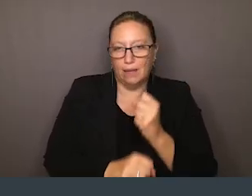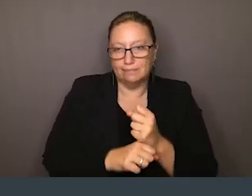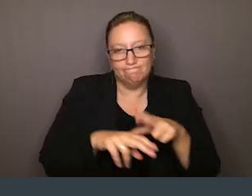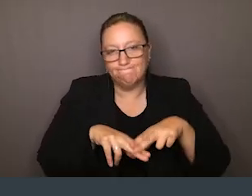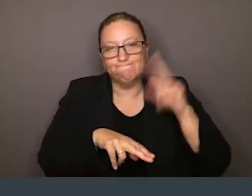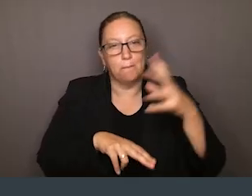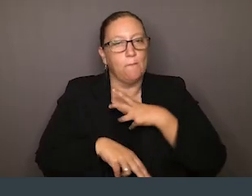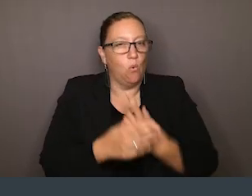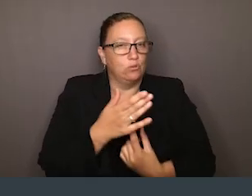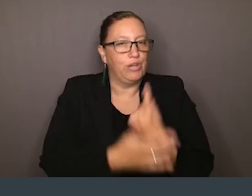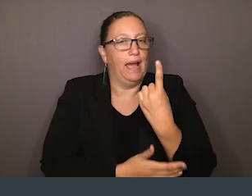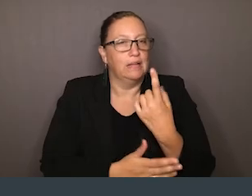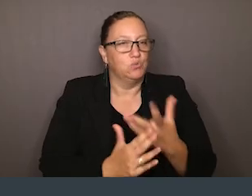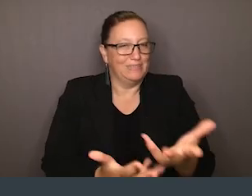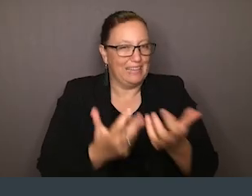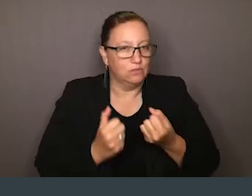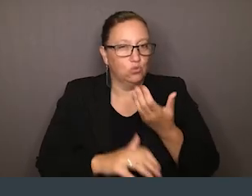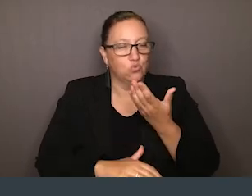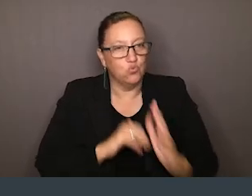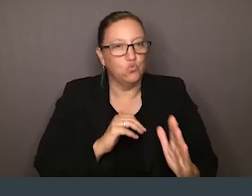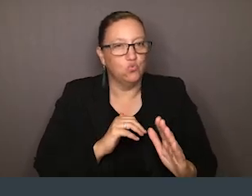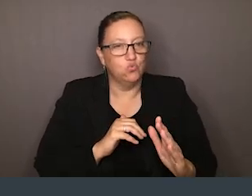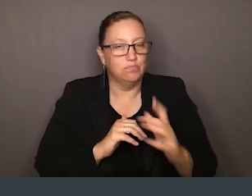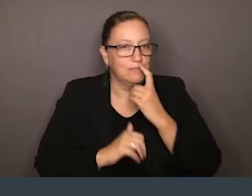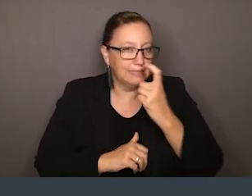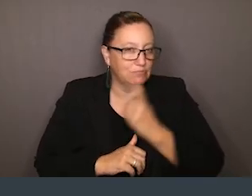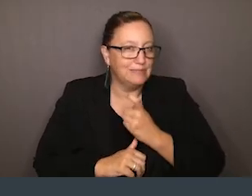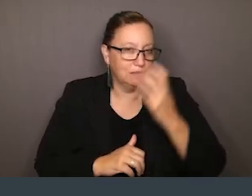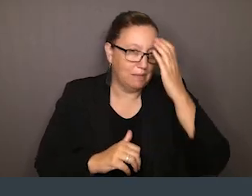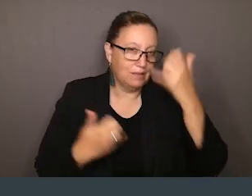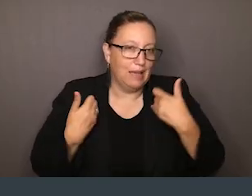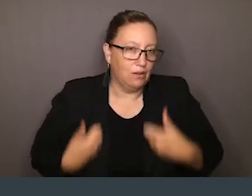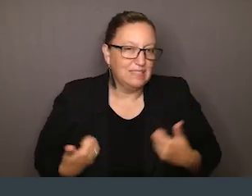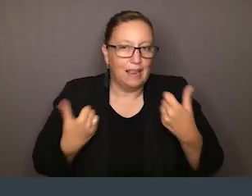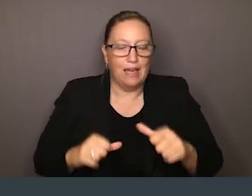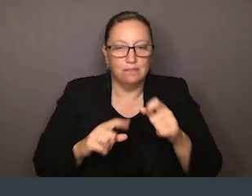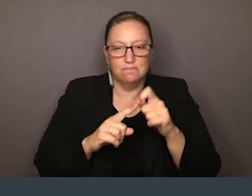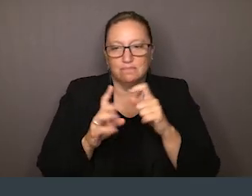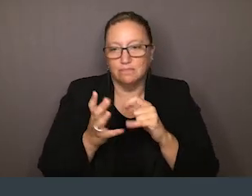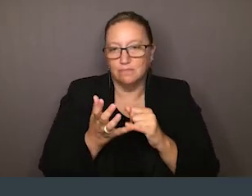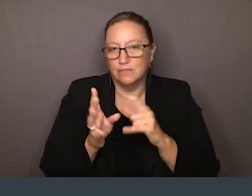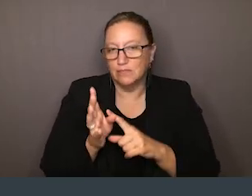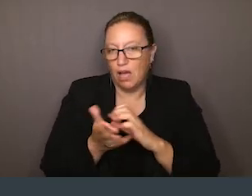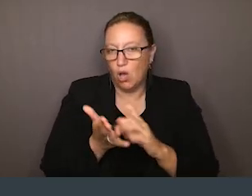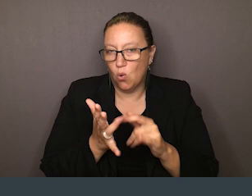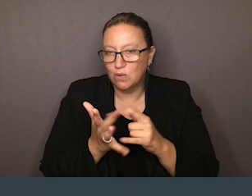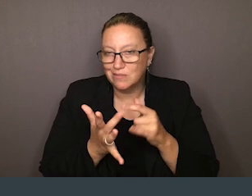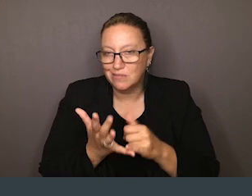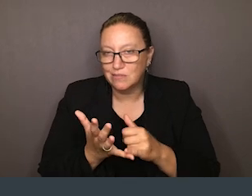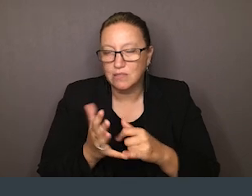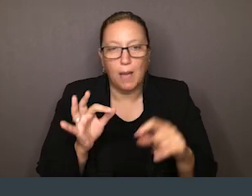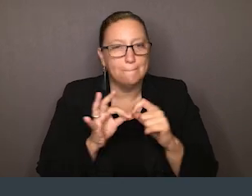the risk of developing a new onset mental illness or serious mental illness, such as psychosis or bipolar